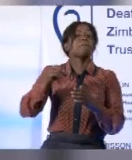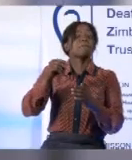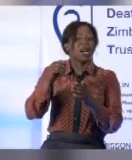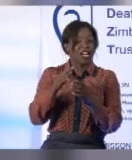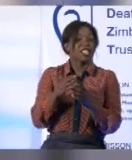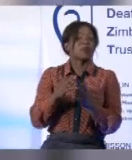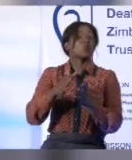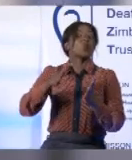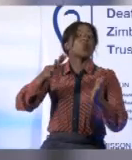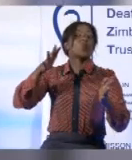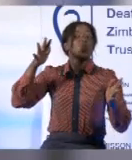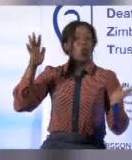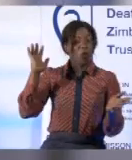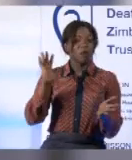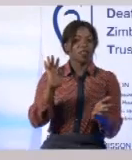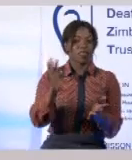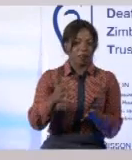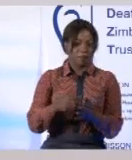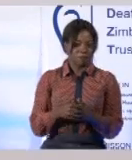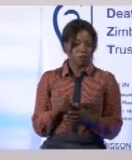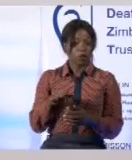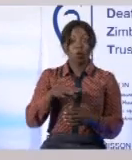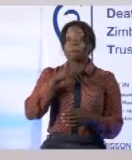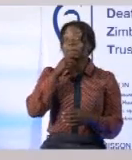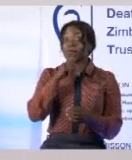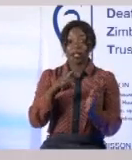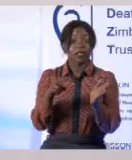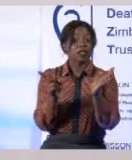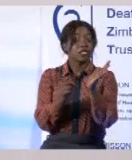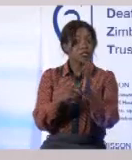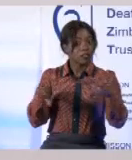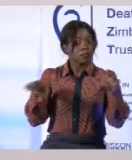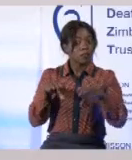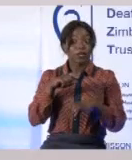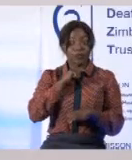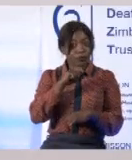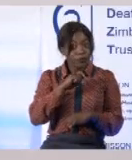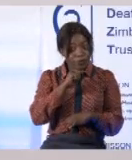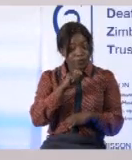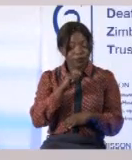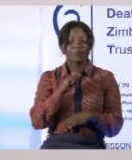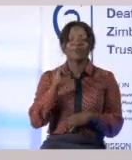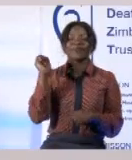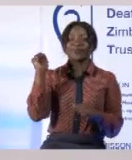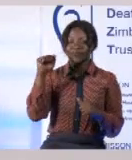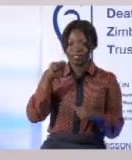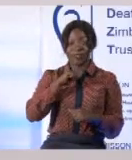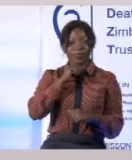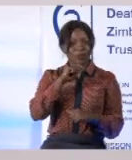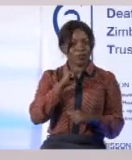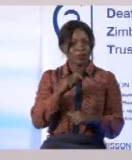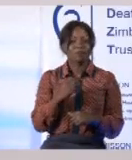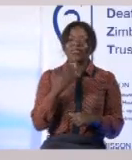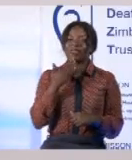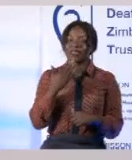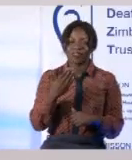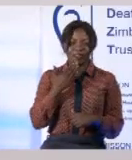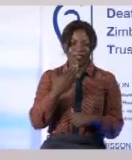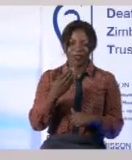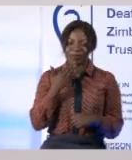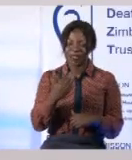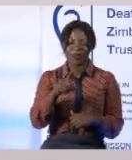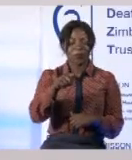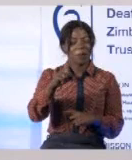Wow. So male sex work is a reality. Yeah, it's a reality. Thank you, guys. Thank you so much